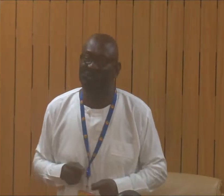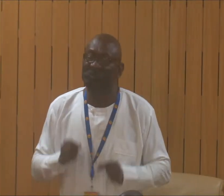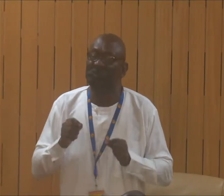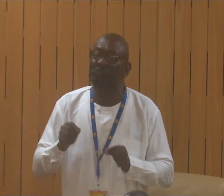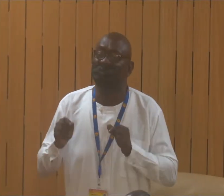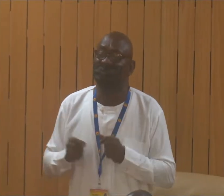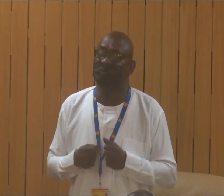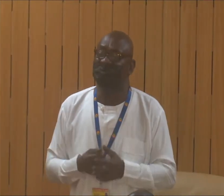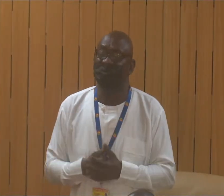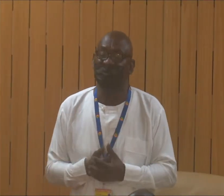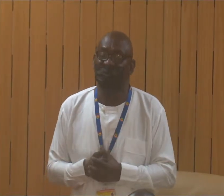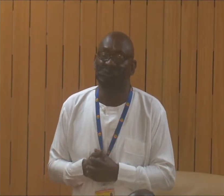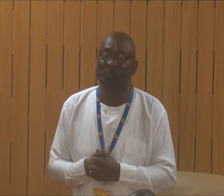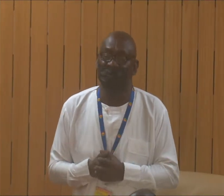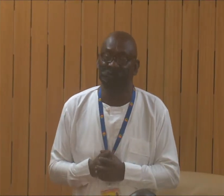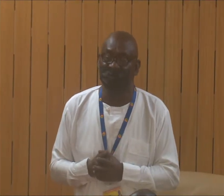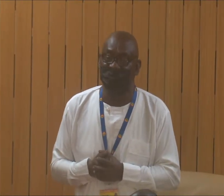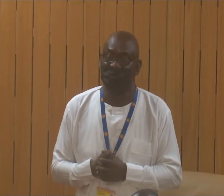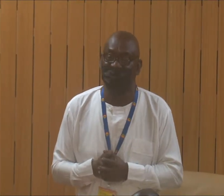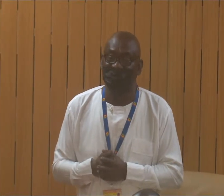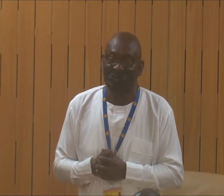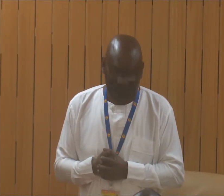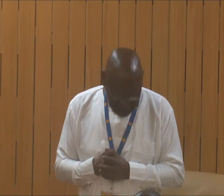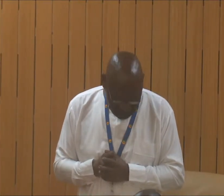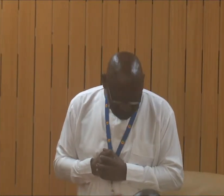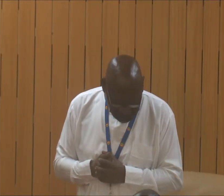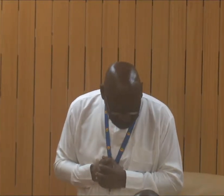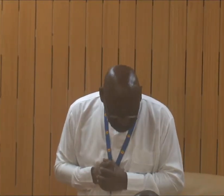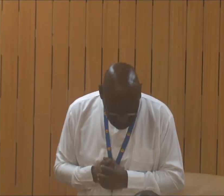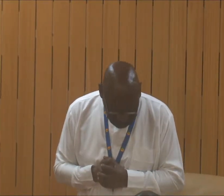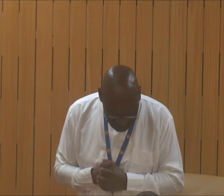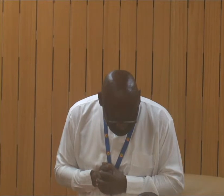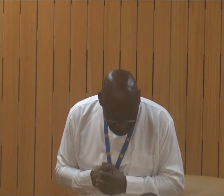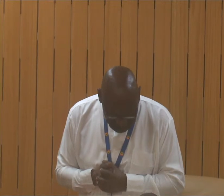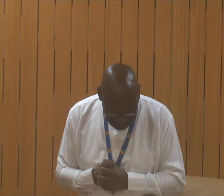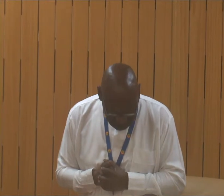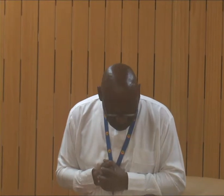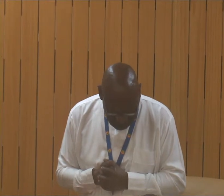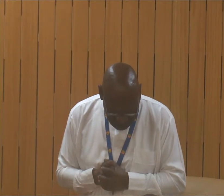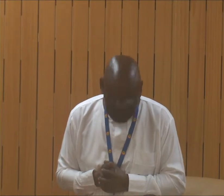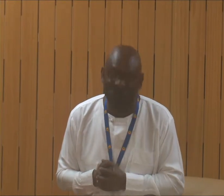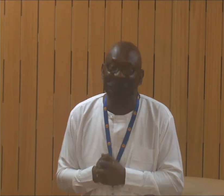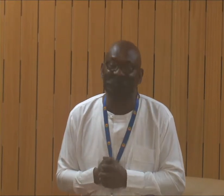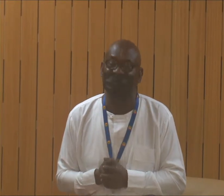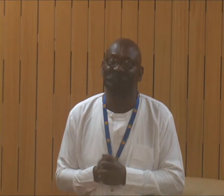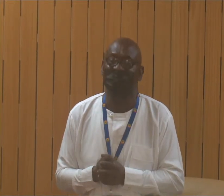provided full funding for the project and that the contractor was expected to complete the